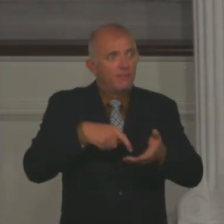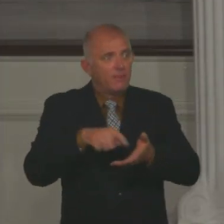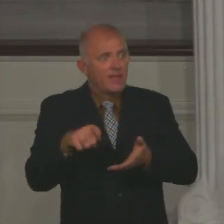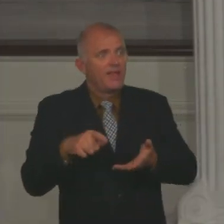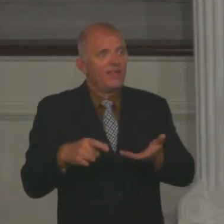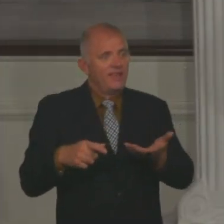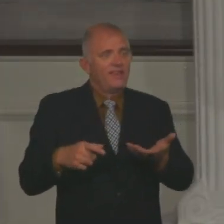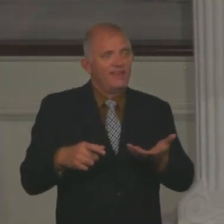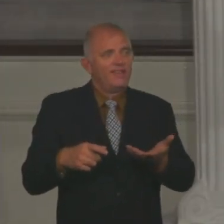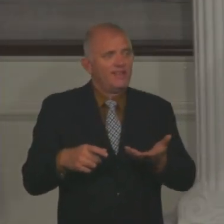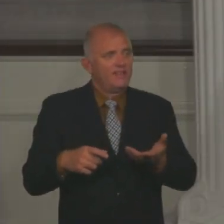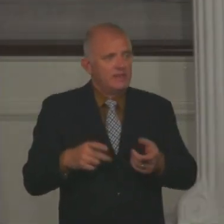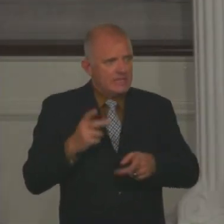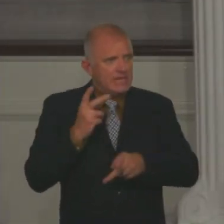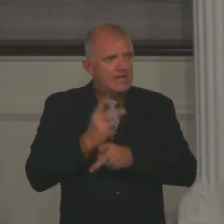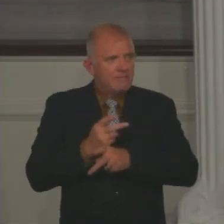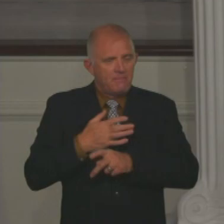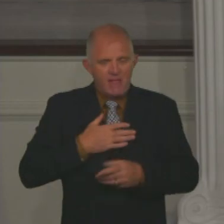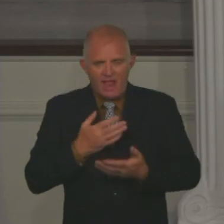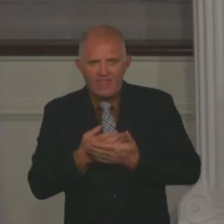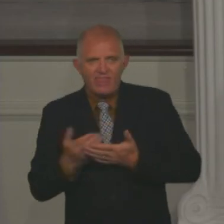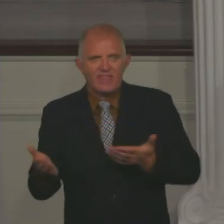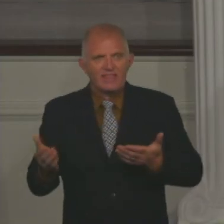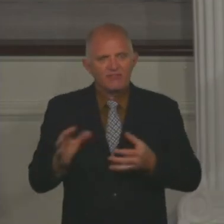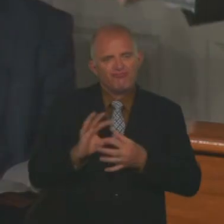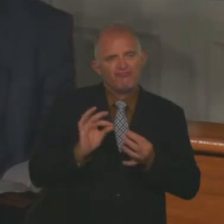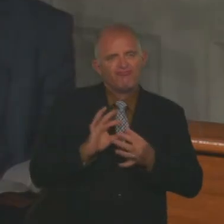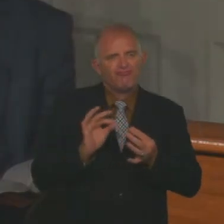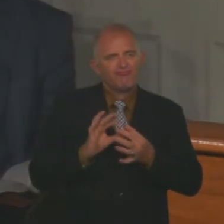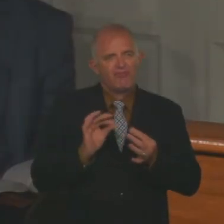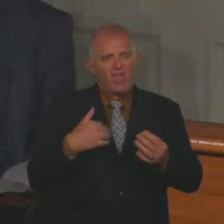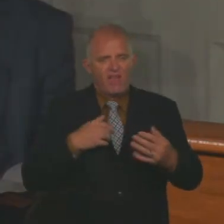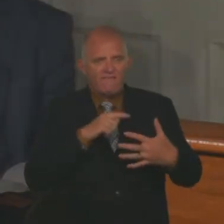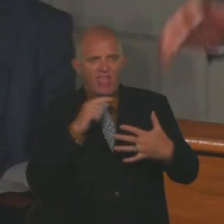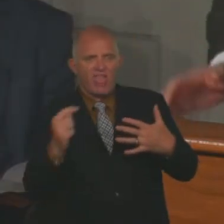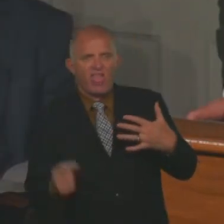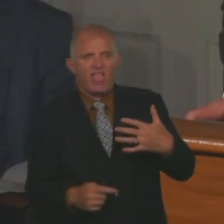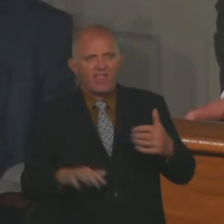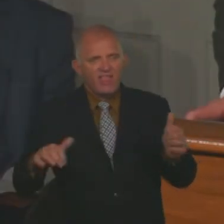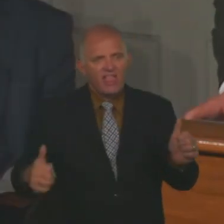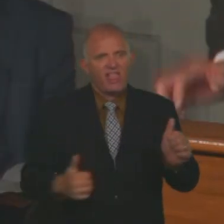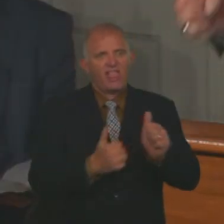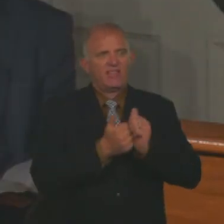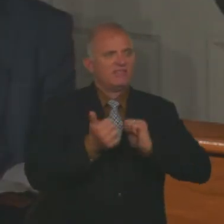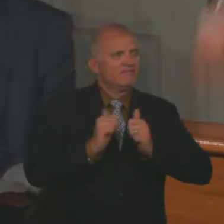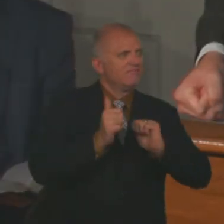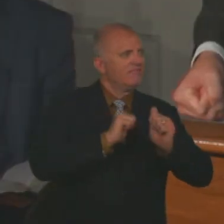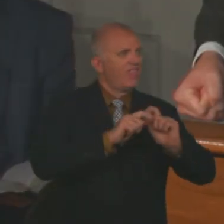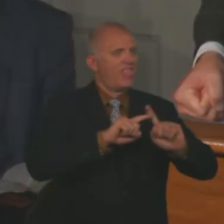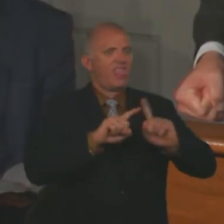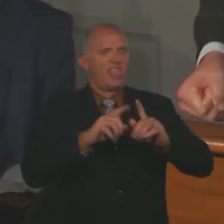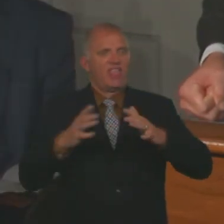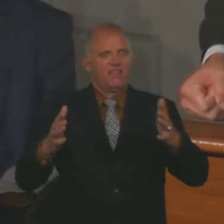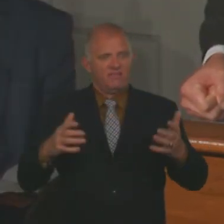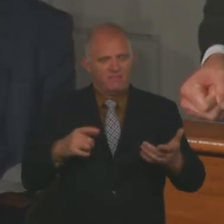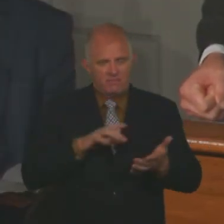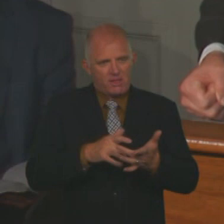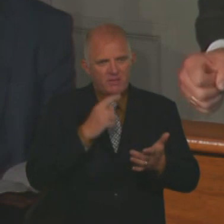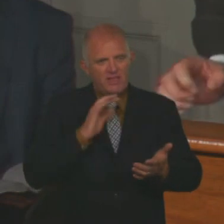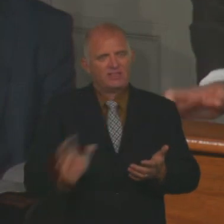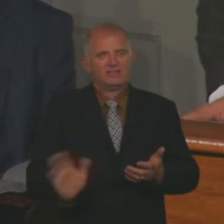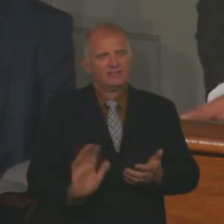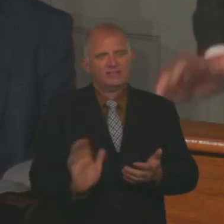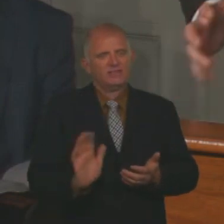and talk about how much stuff they have. Getting caught up with the material things of this world. And the Bible tells us as a soldier,